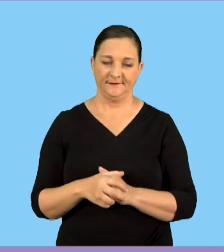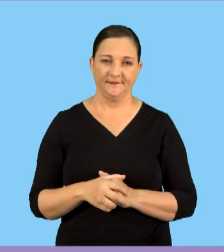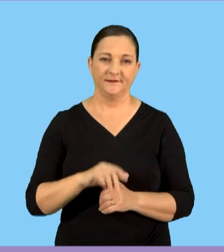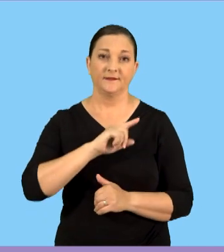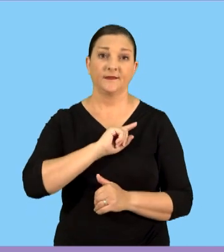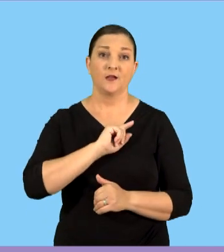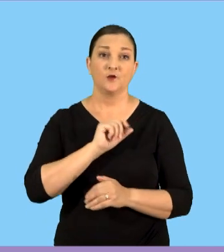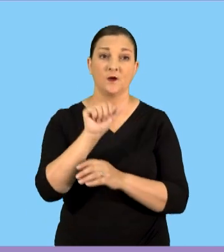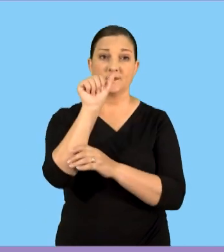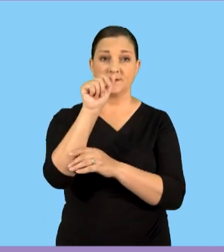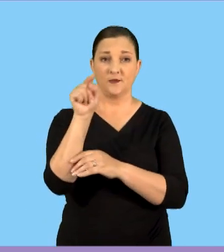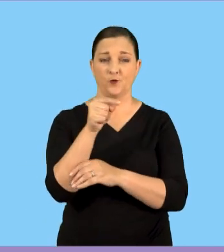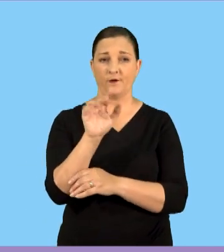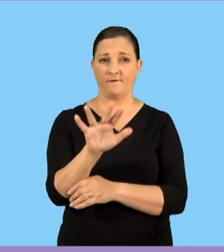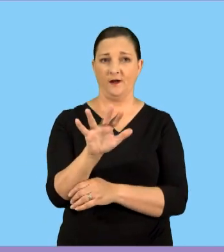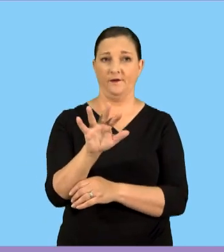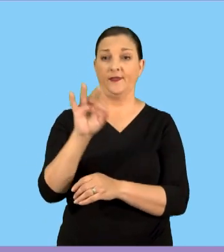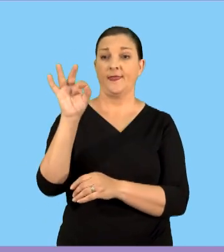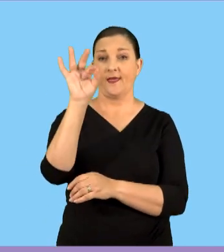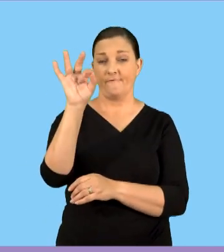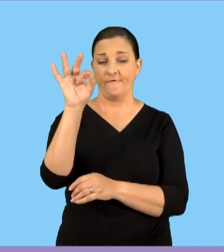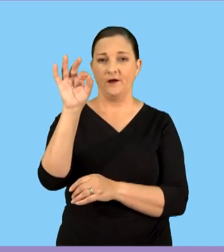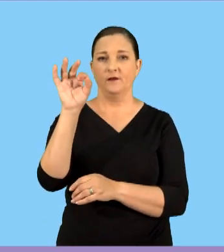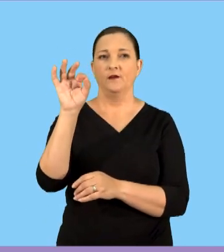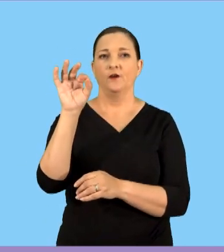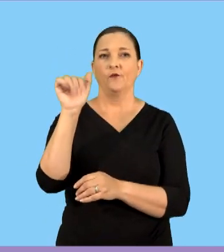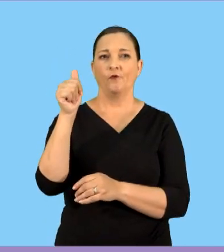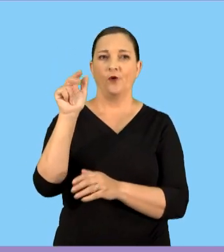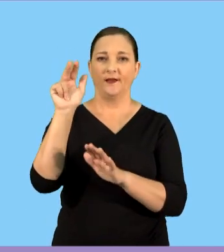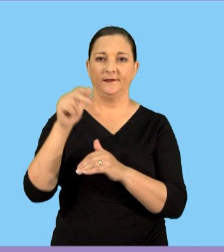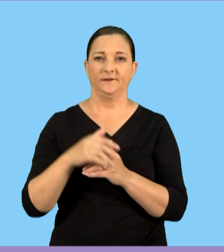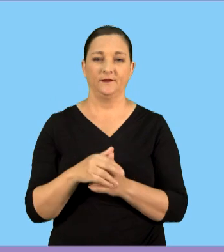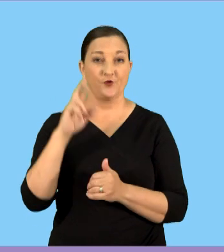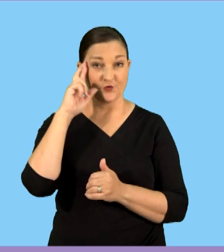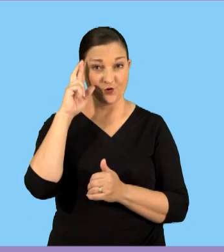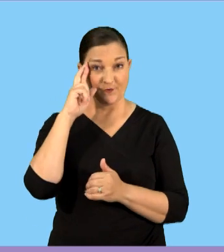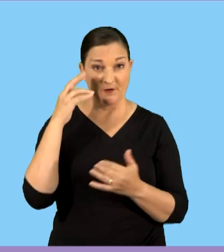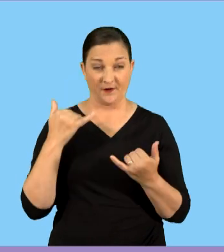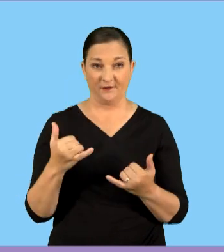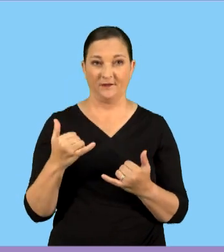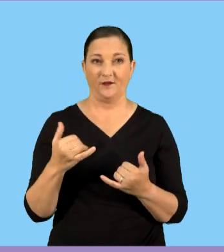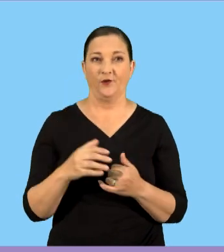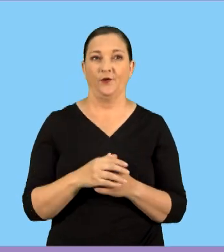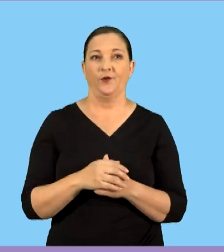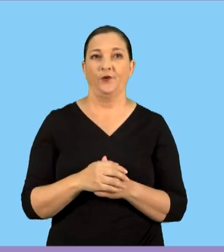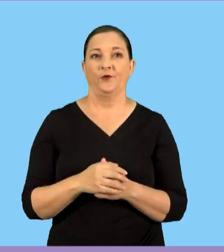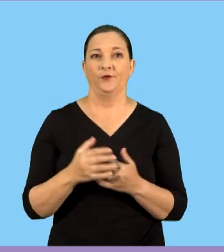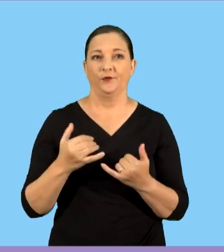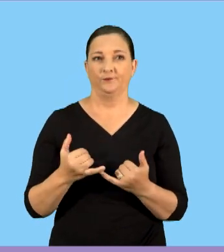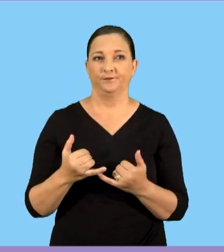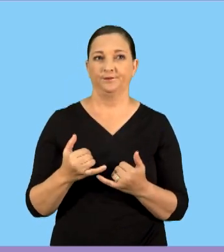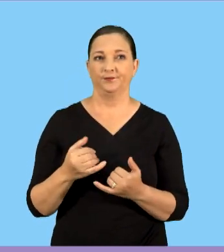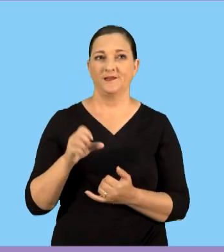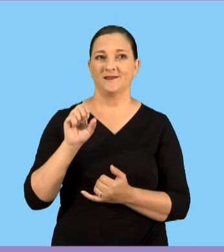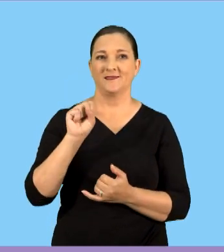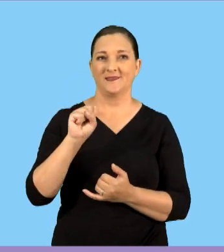have 6/5 and f exponent 8. Remember, this is now an improper fraction, so